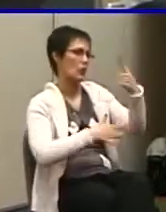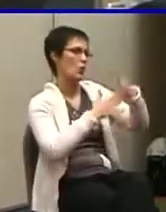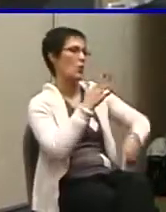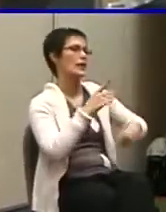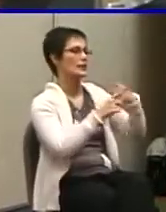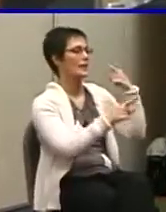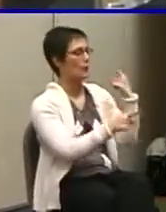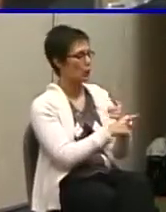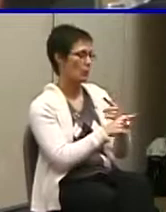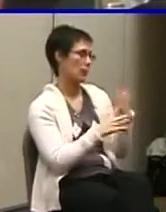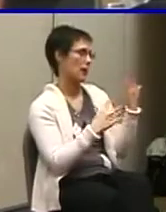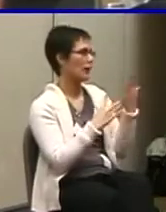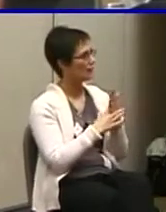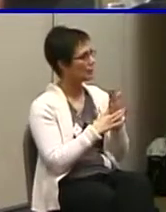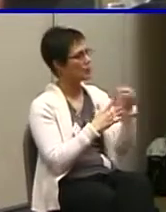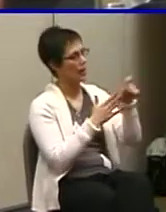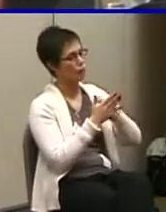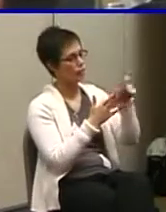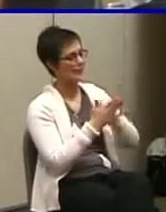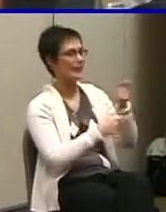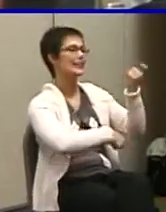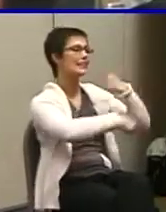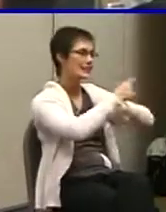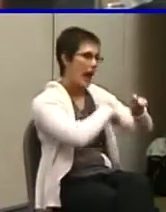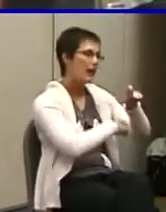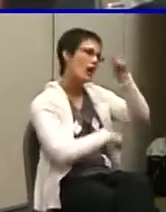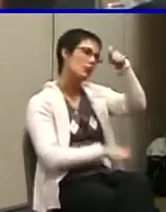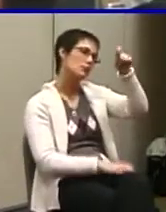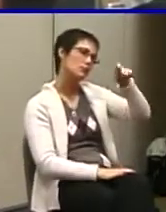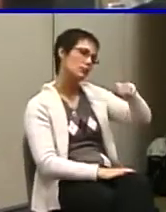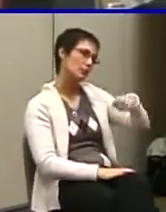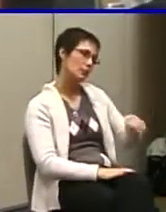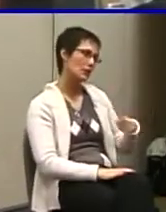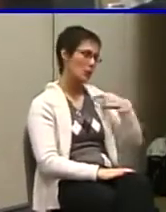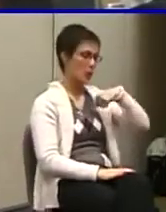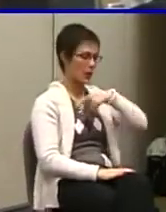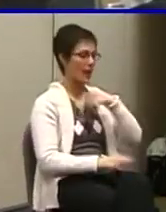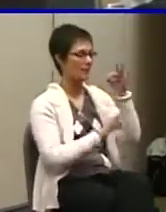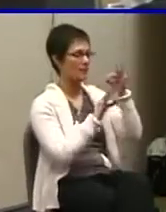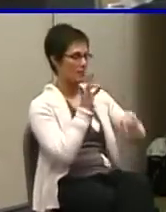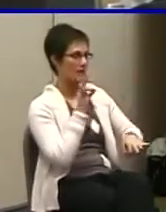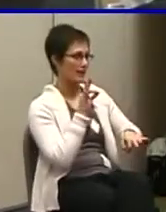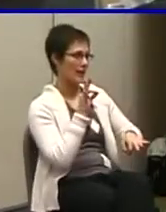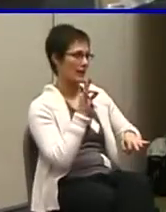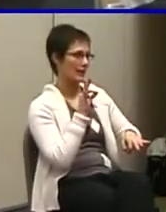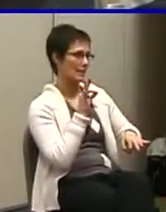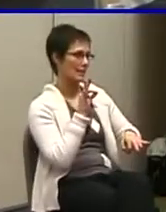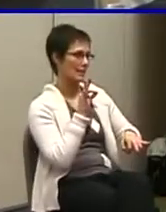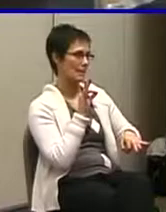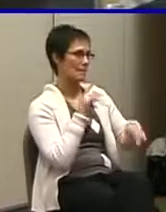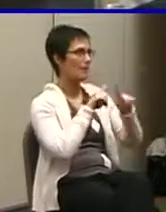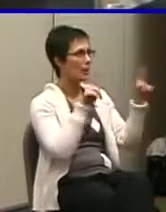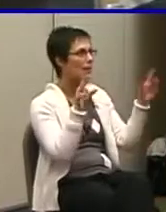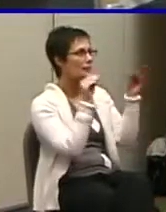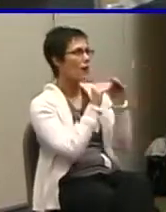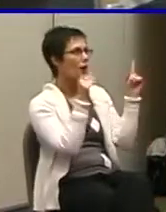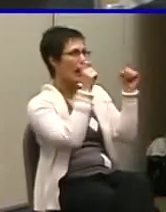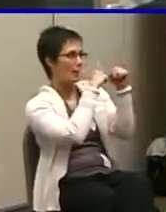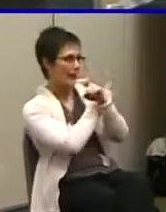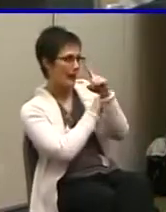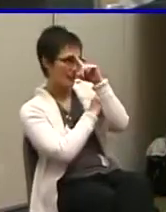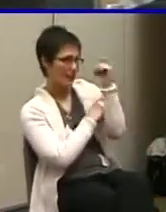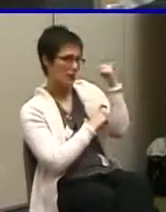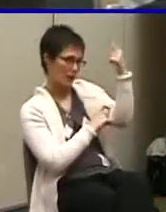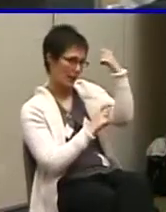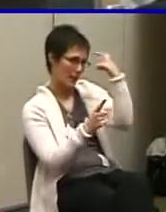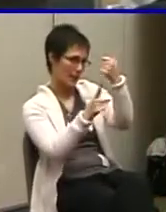write it in instead of doing that. You know what I mean? It's almost like we've simplified it even more. It sounds like we made it more complicated because now you have to think of it yourself instead of